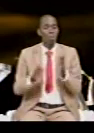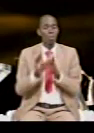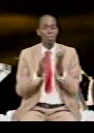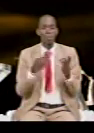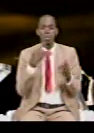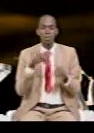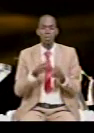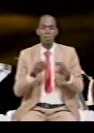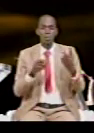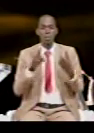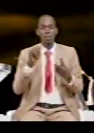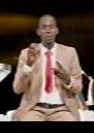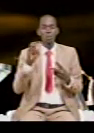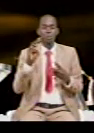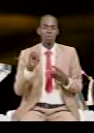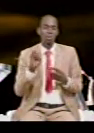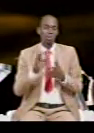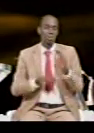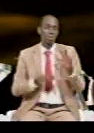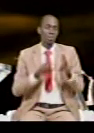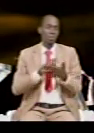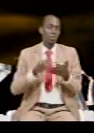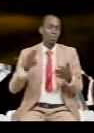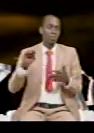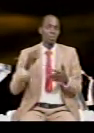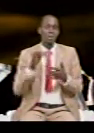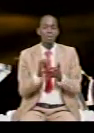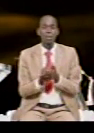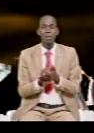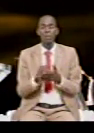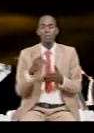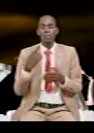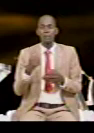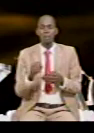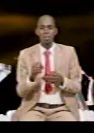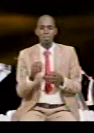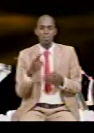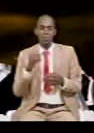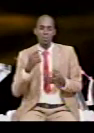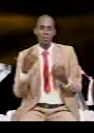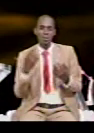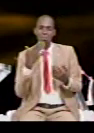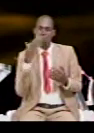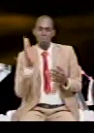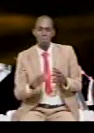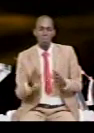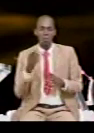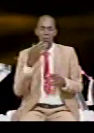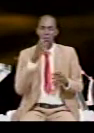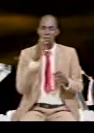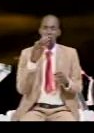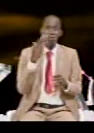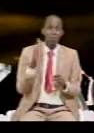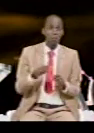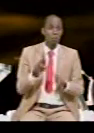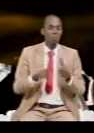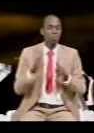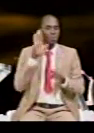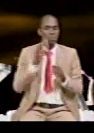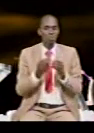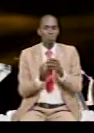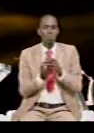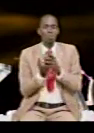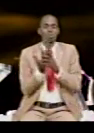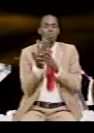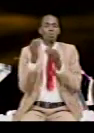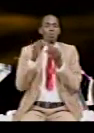3:13. Evil men and seducers shall be waxing worse and worse. And many people are